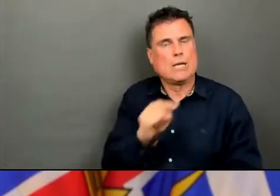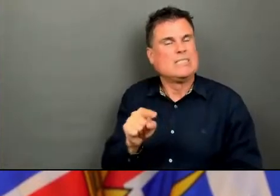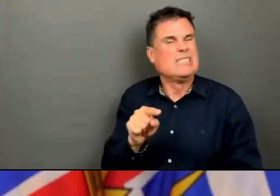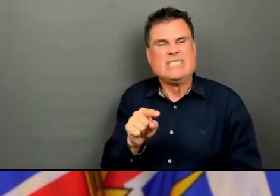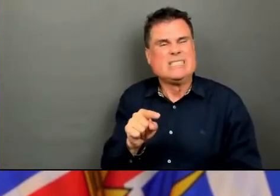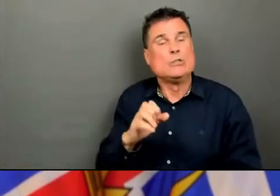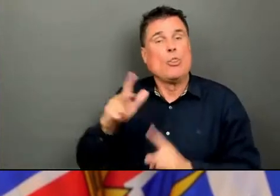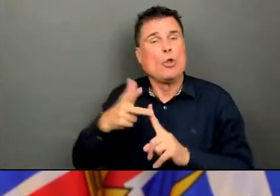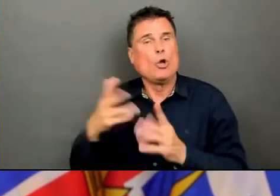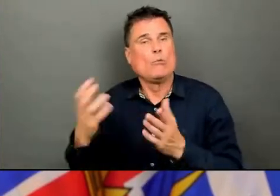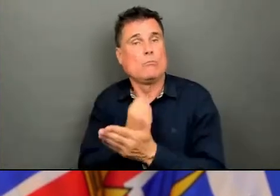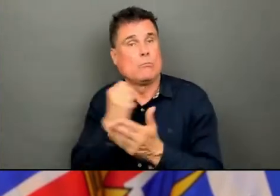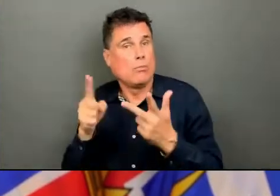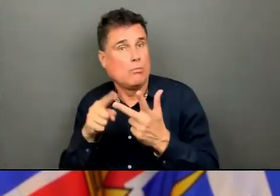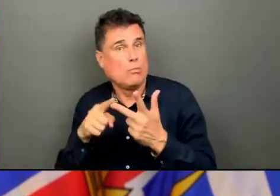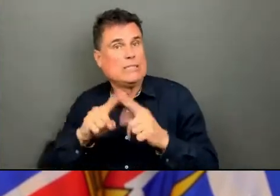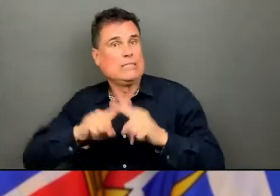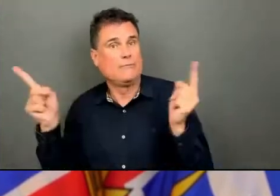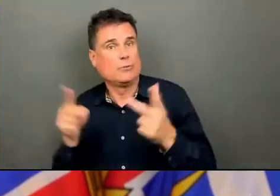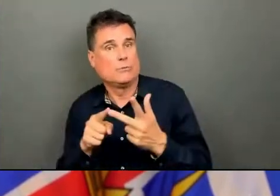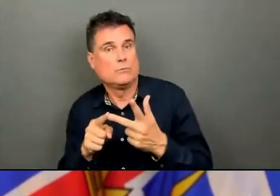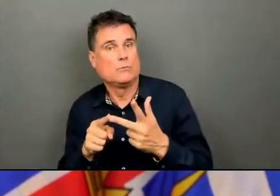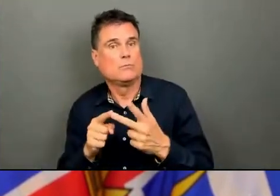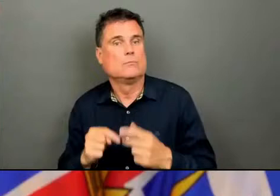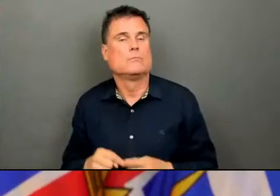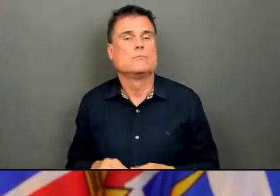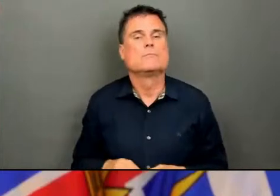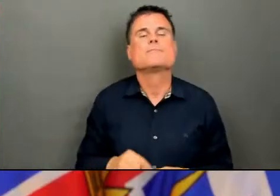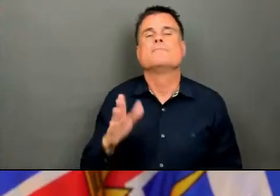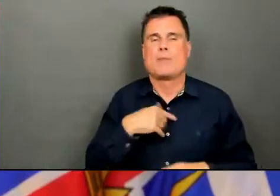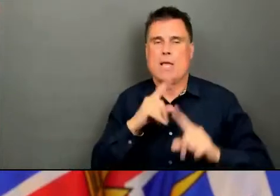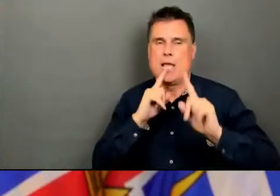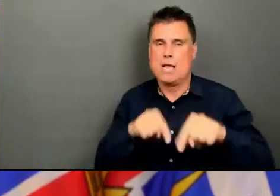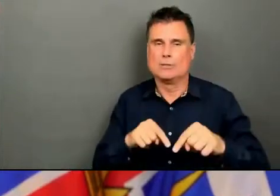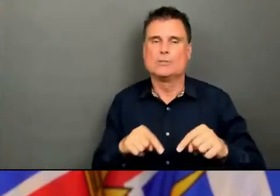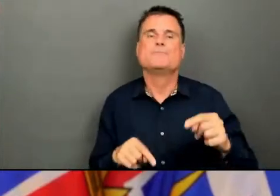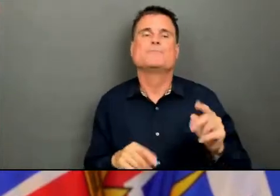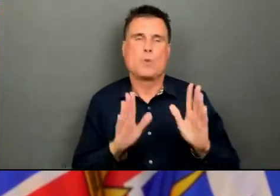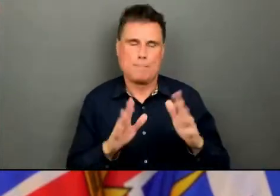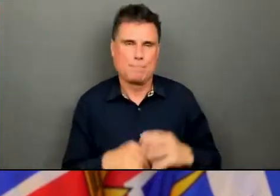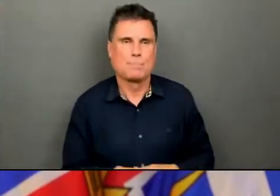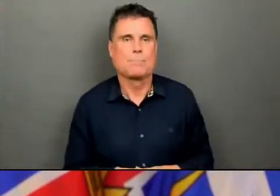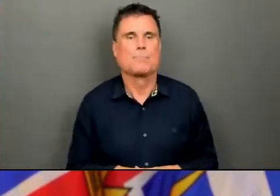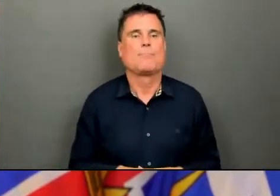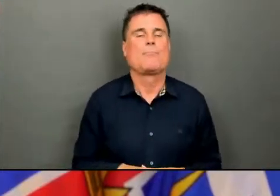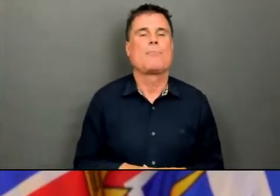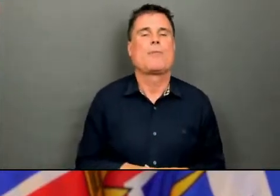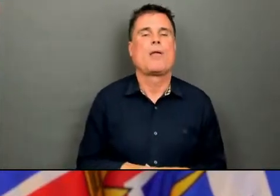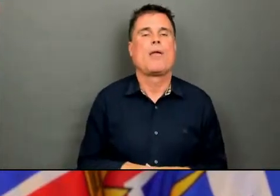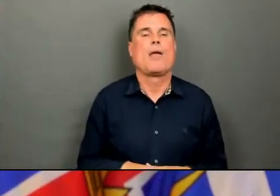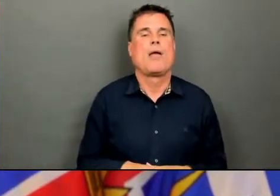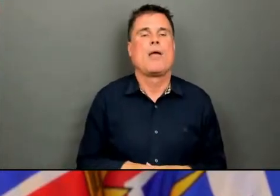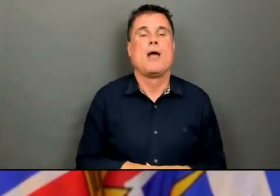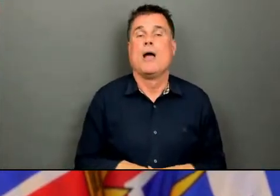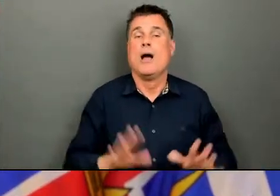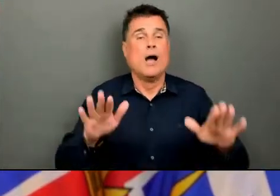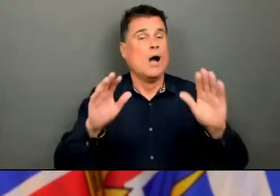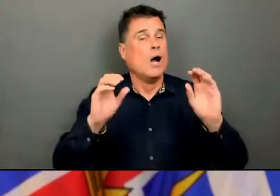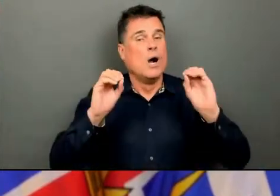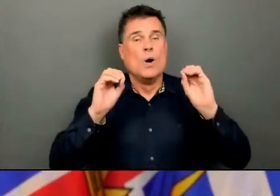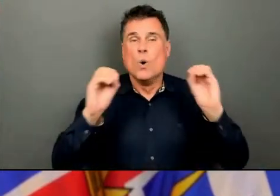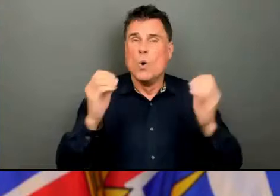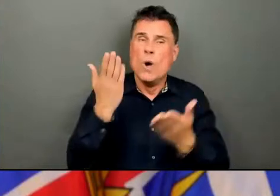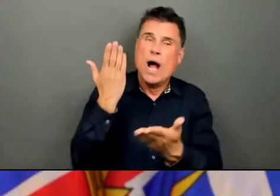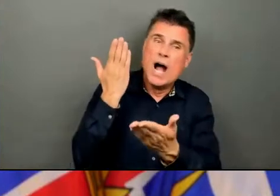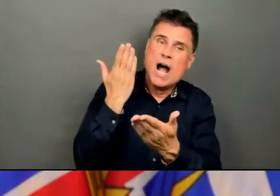So maybe I'll start with the second one. And there's no evidence that, one, it's needed or that it provides any